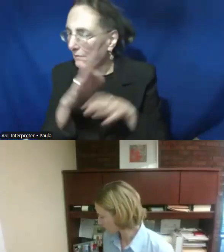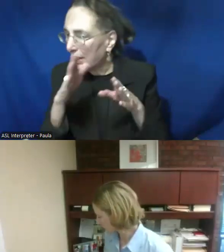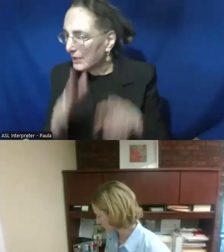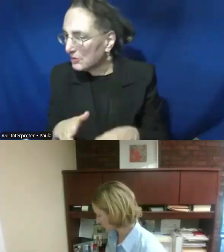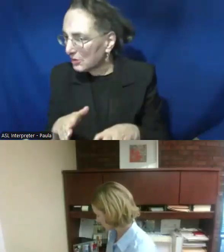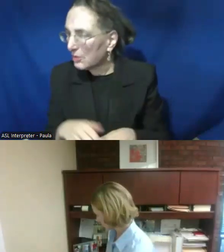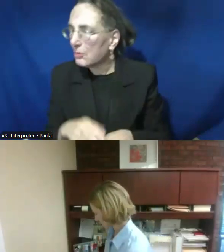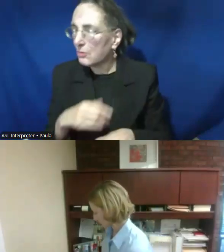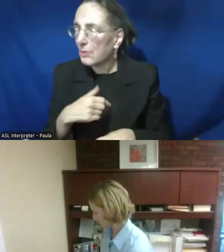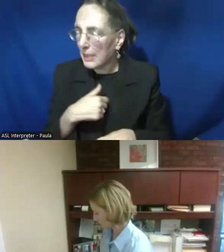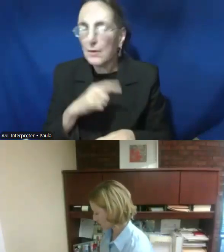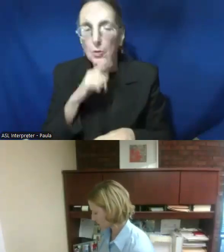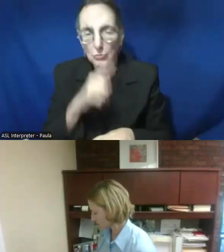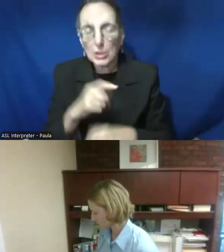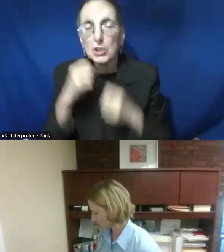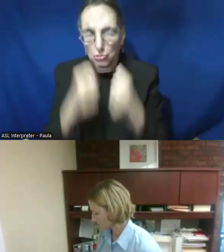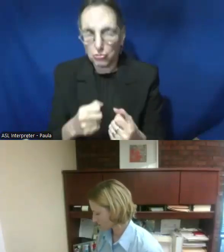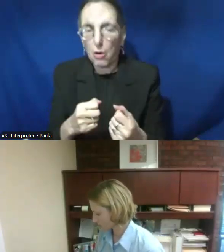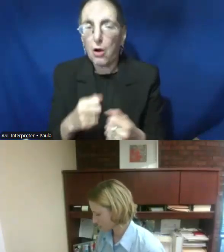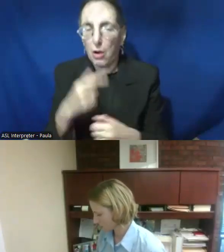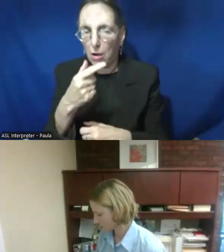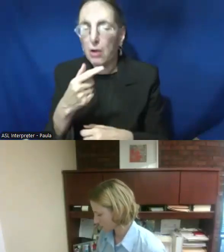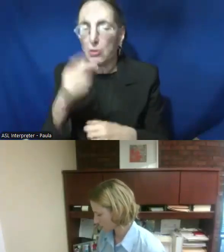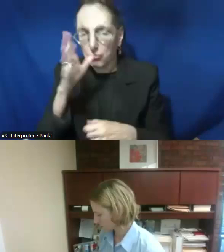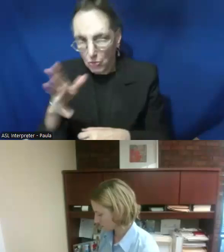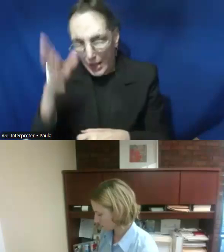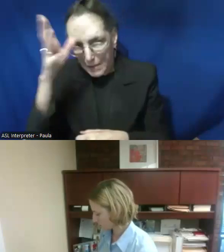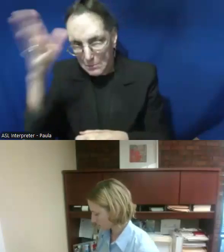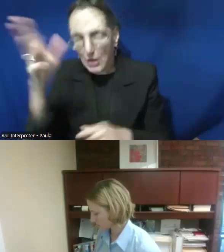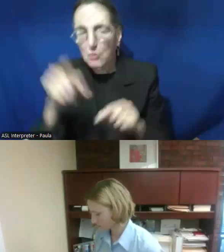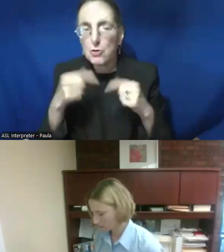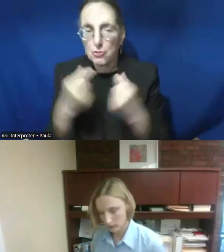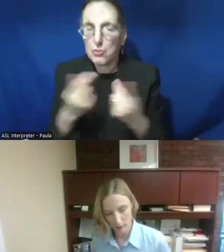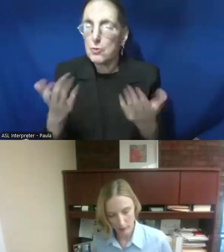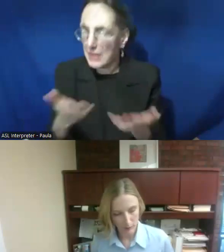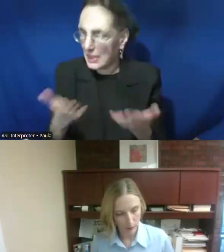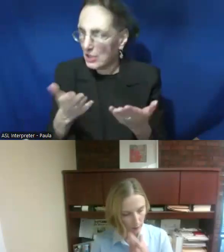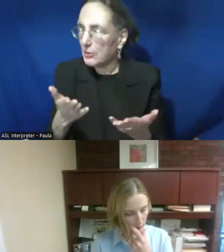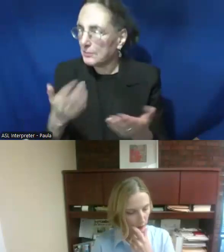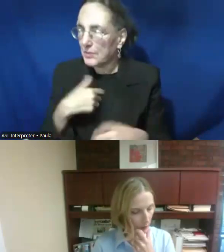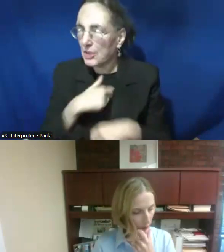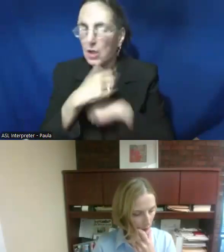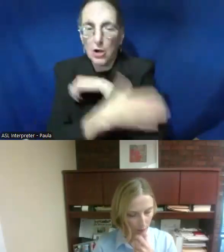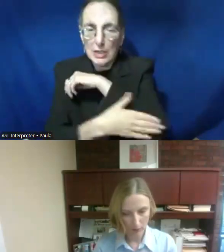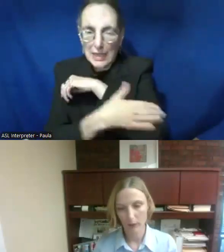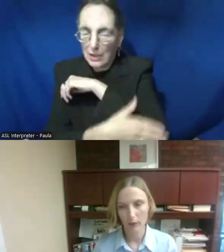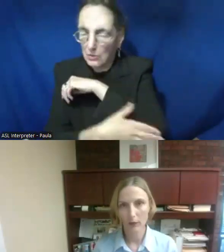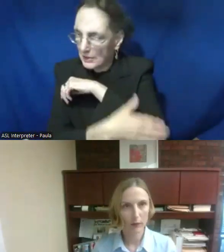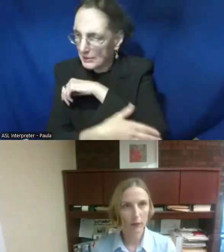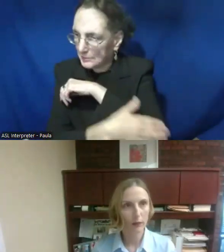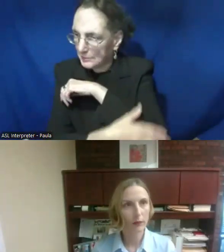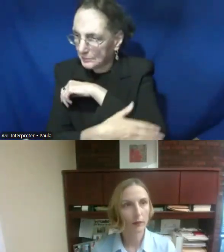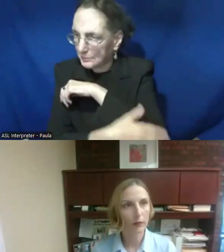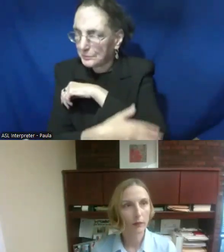grandchildren group here in McLean County. And it is different you know, there's people attending this webinar from all over